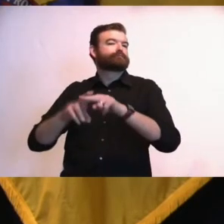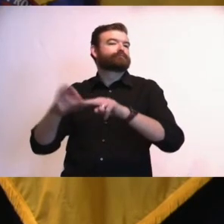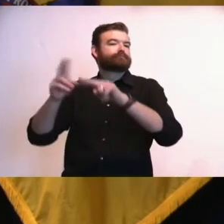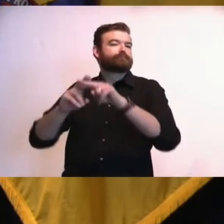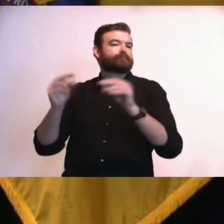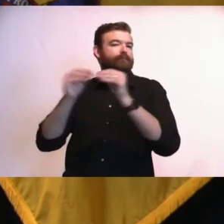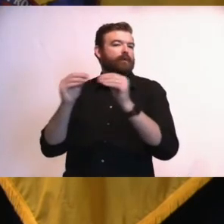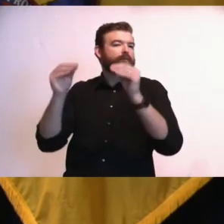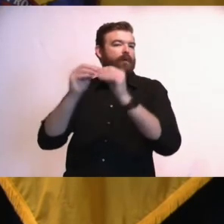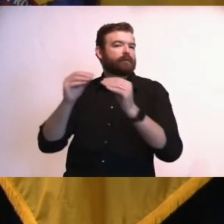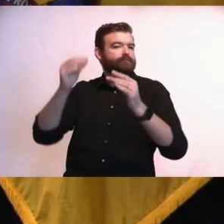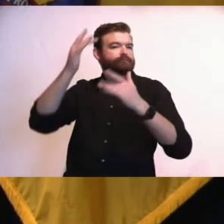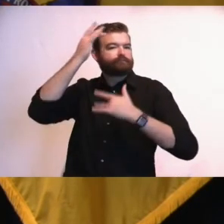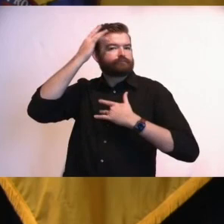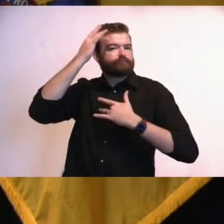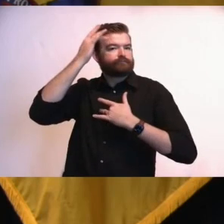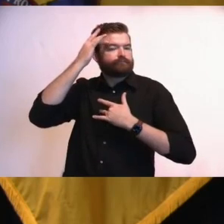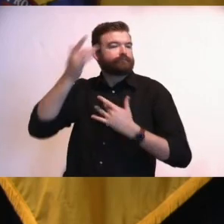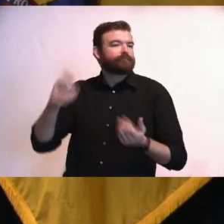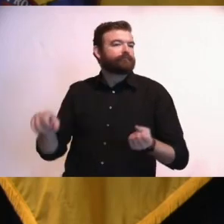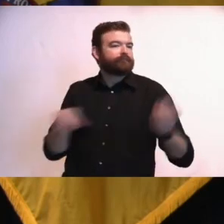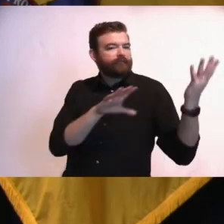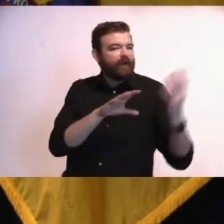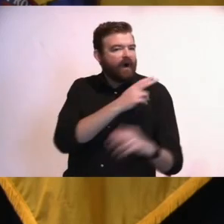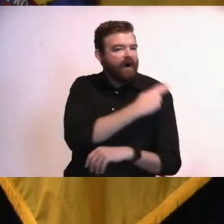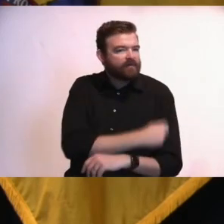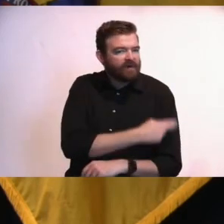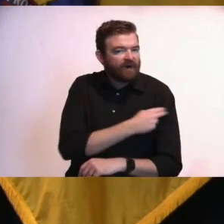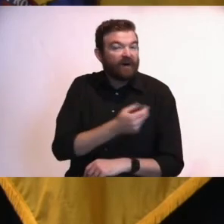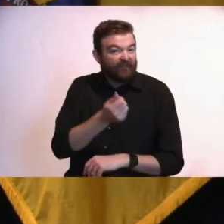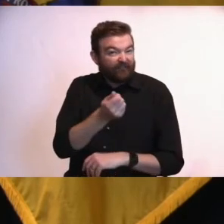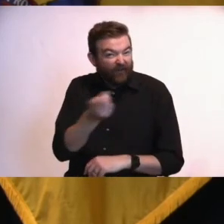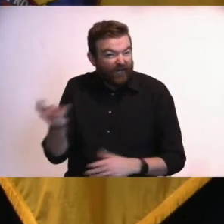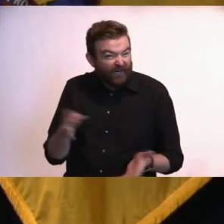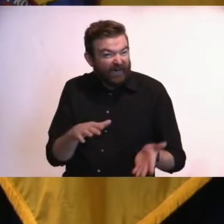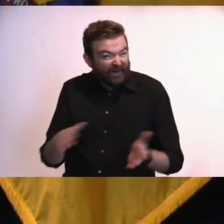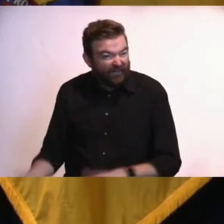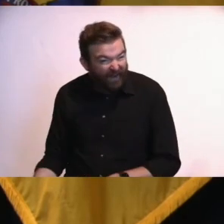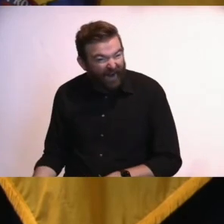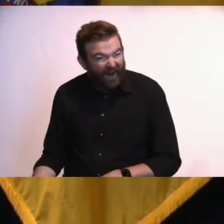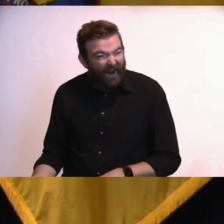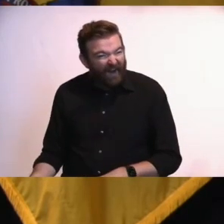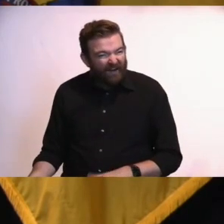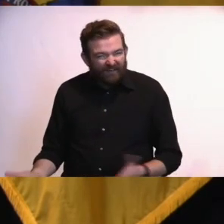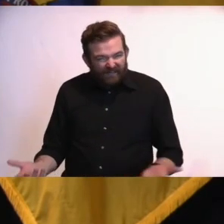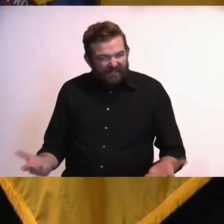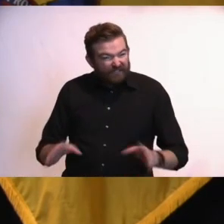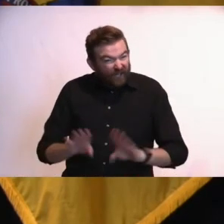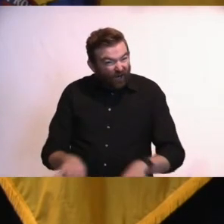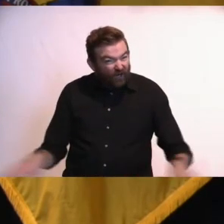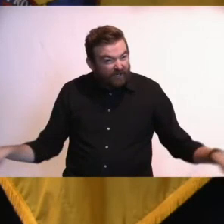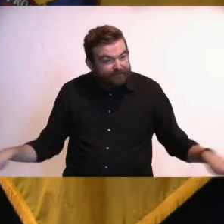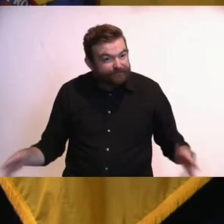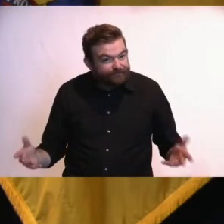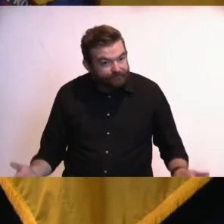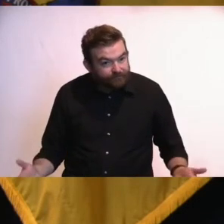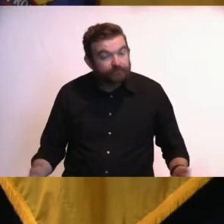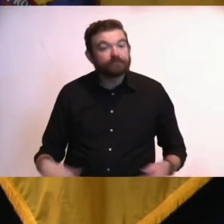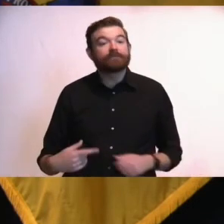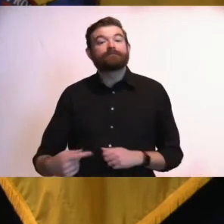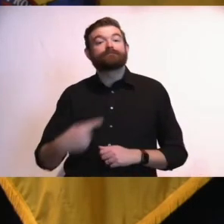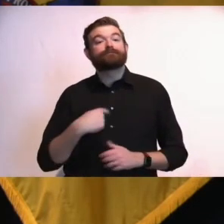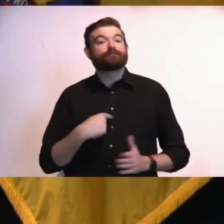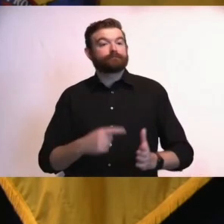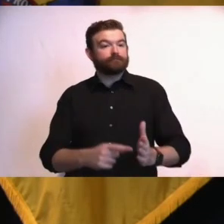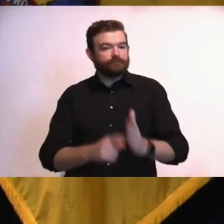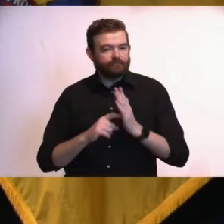infections and hospitalizations, and sadly a couple of deaths of our precious little kids. The mandate is going to have to stay in